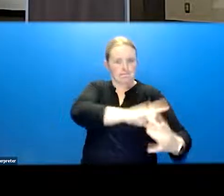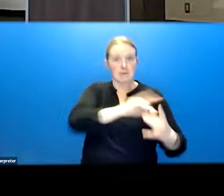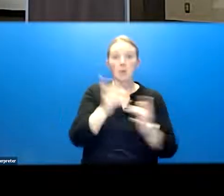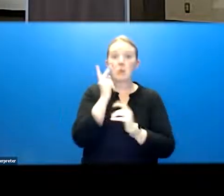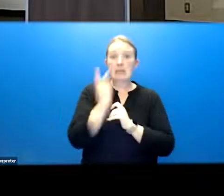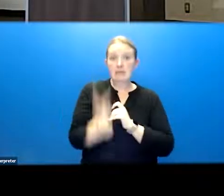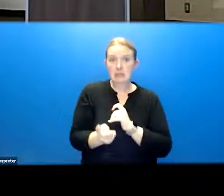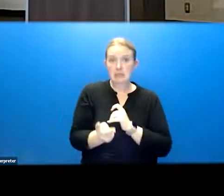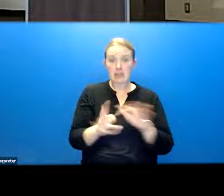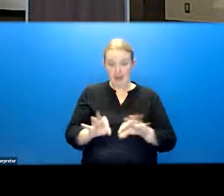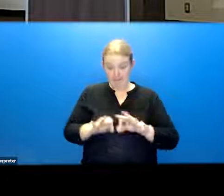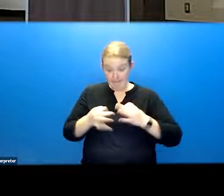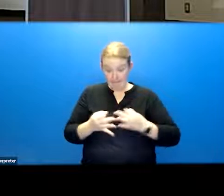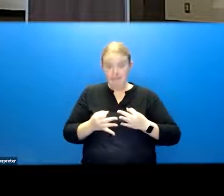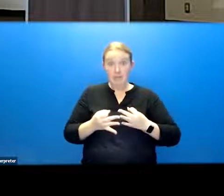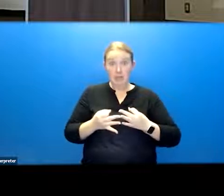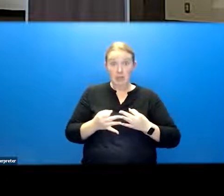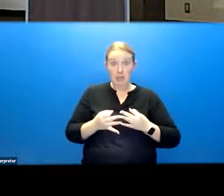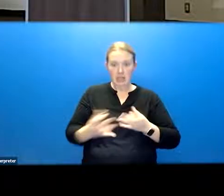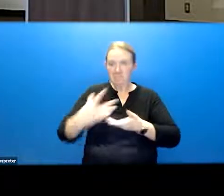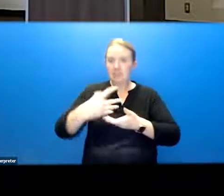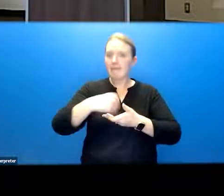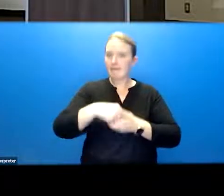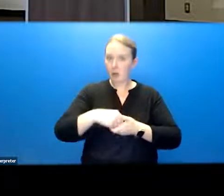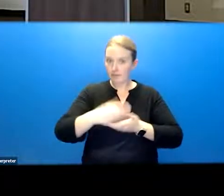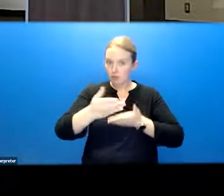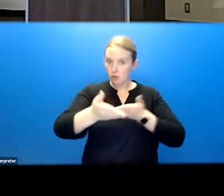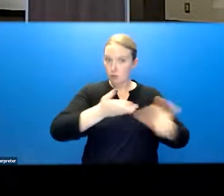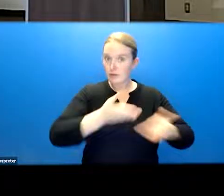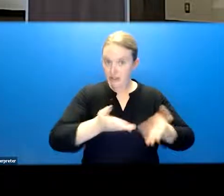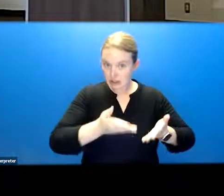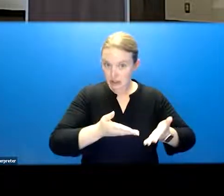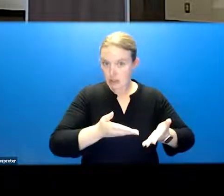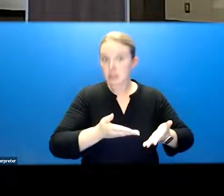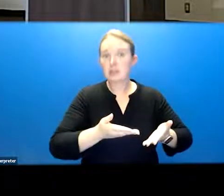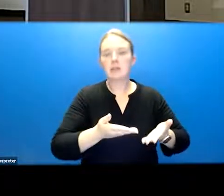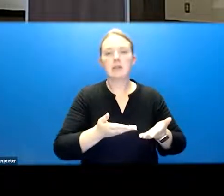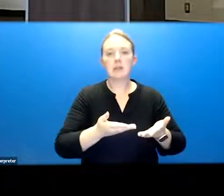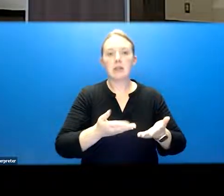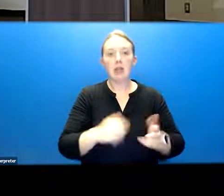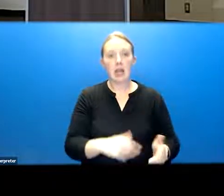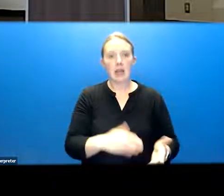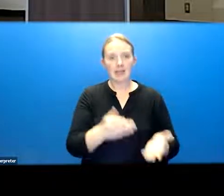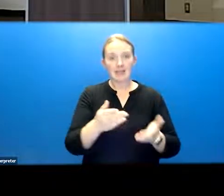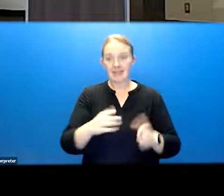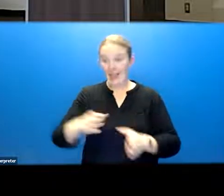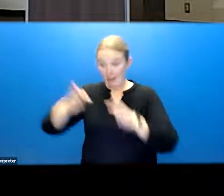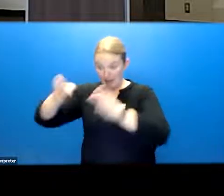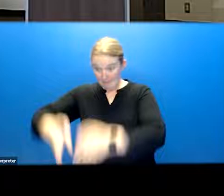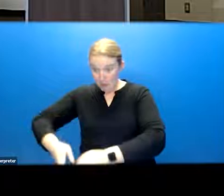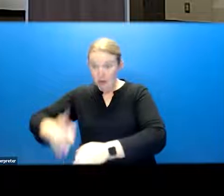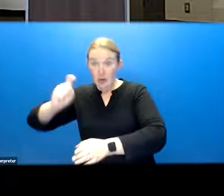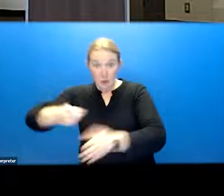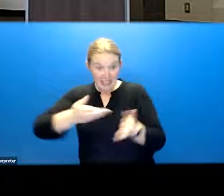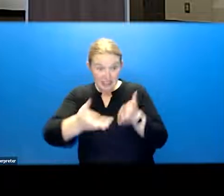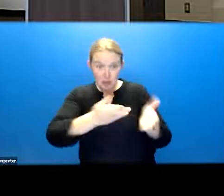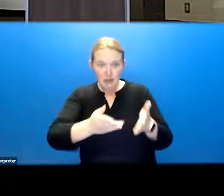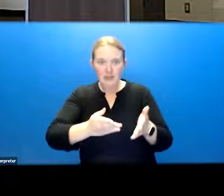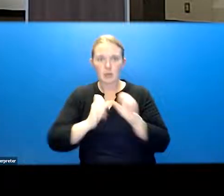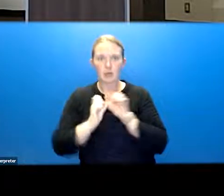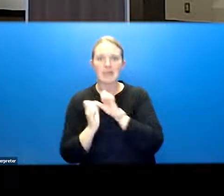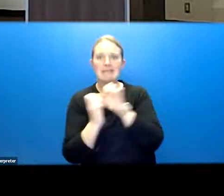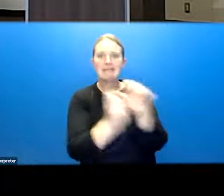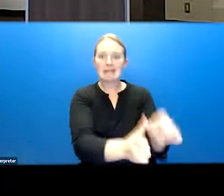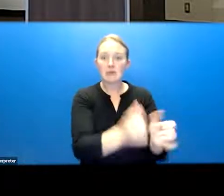that if a family member is engaged in services, the service user is more likely to stay in treatment for up